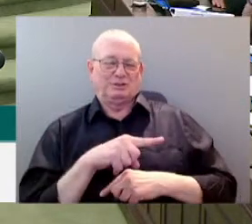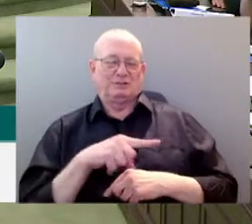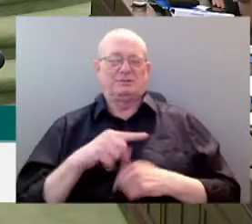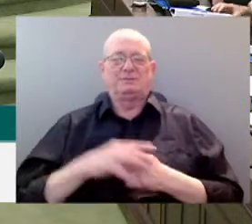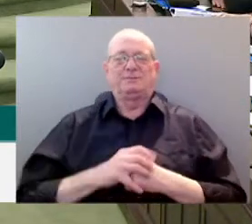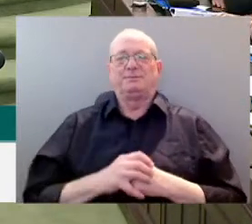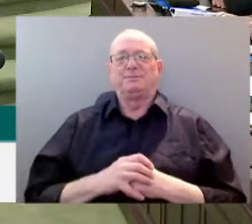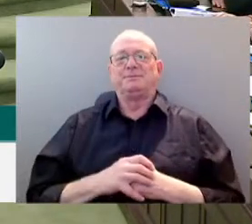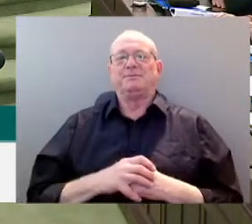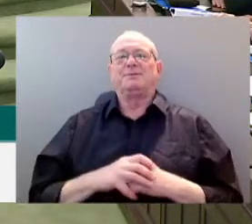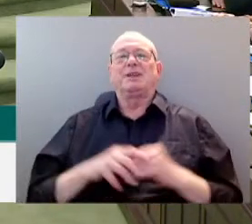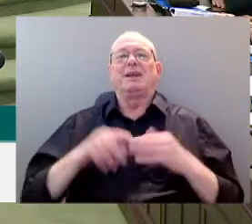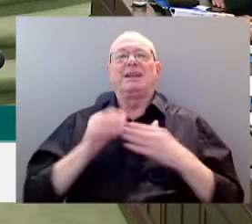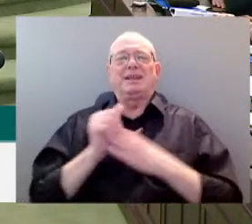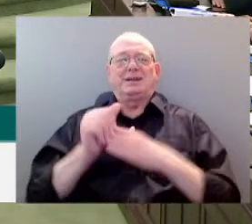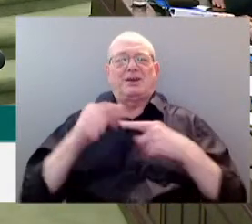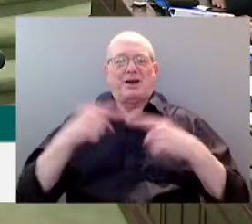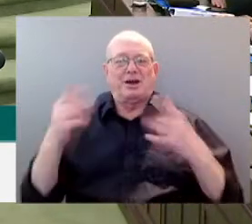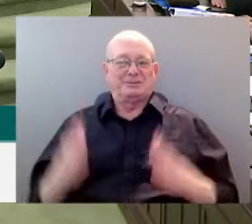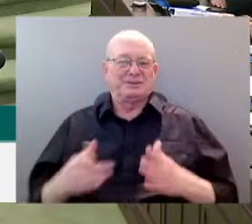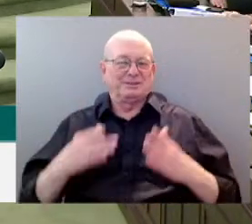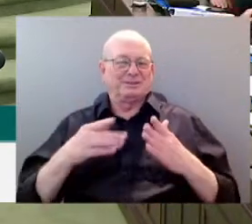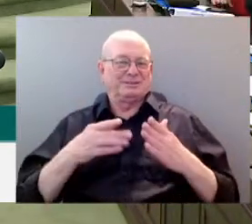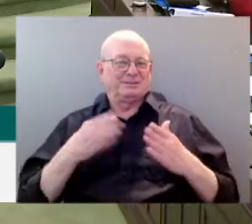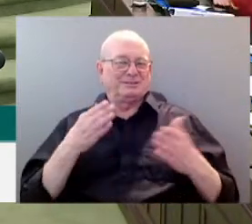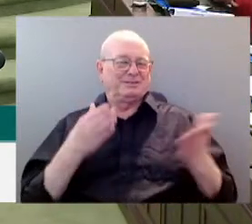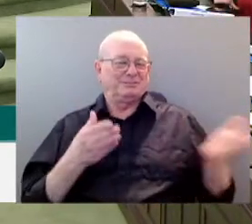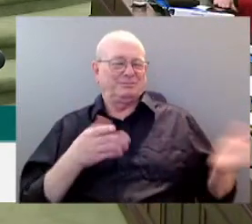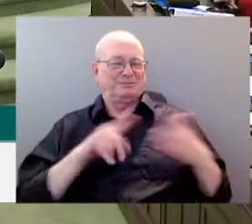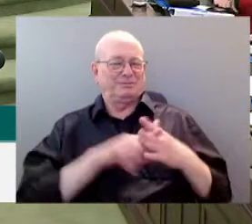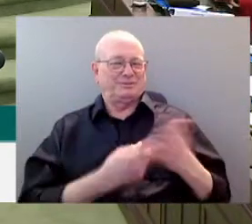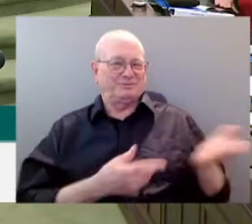Majesty's loyal opposition has question